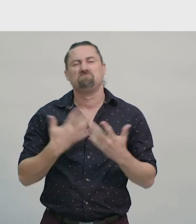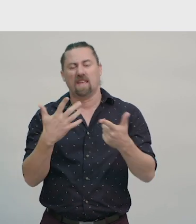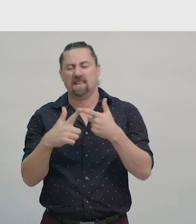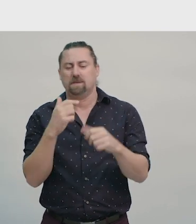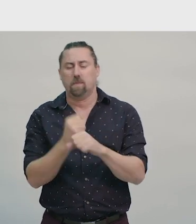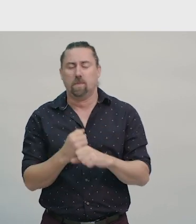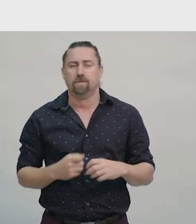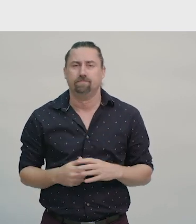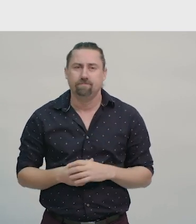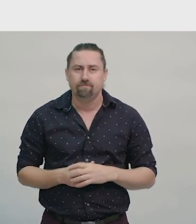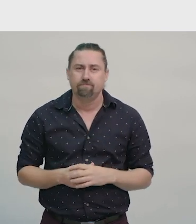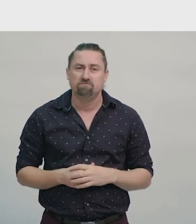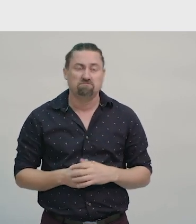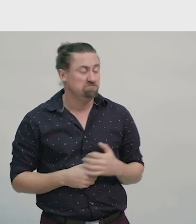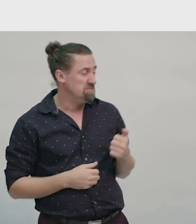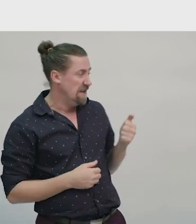For example,